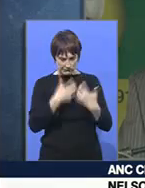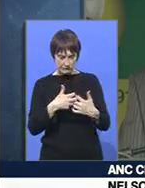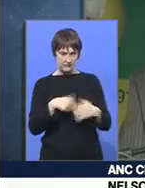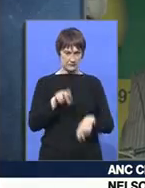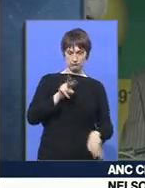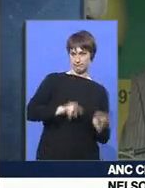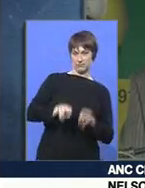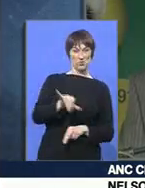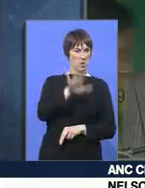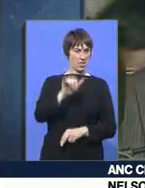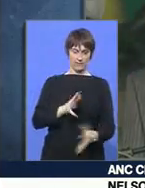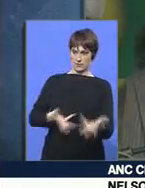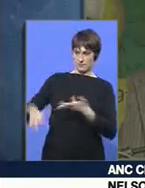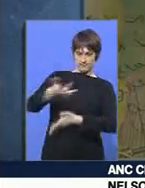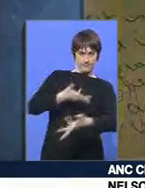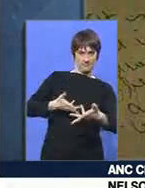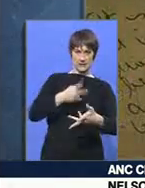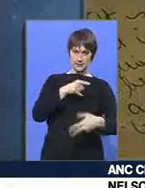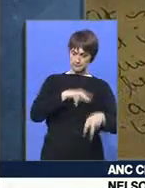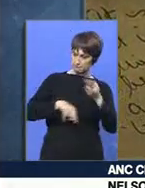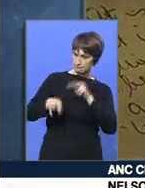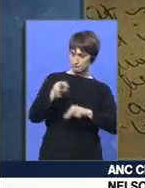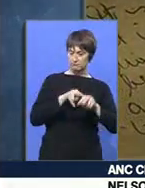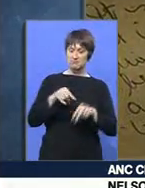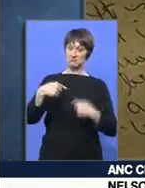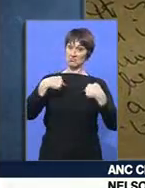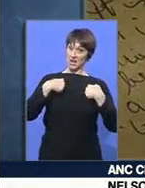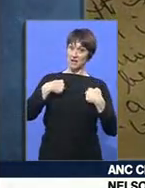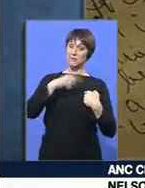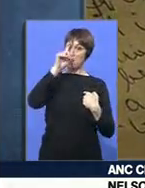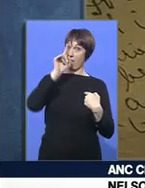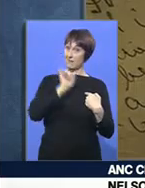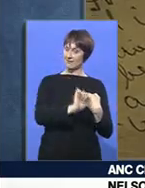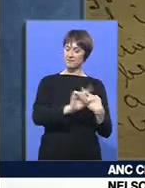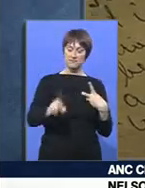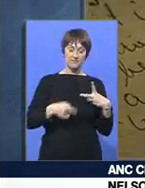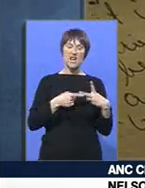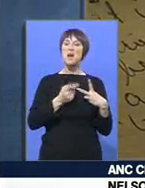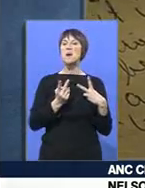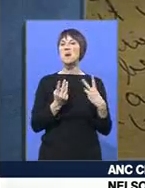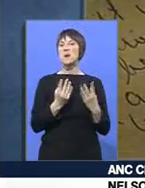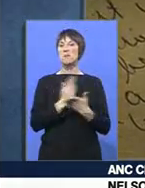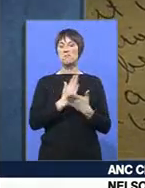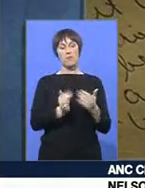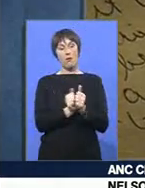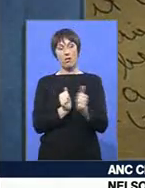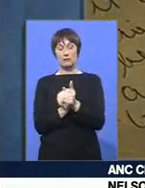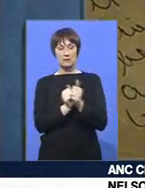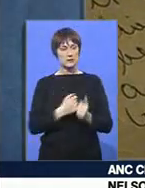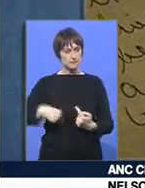African situation, I and some colleagues came to the